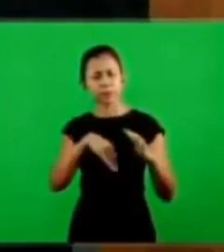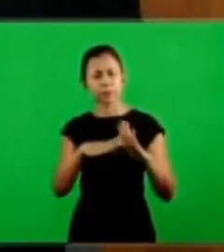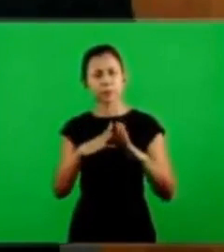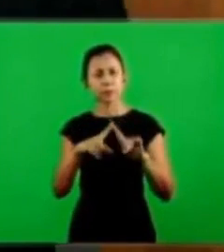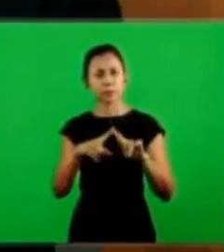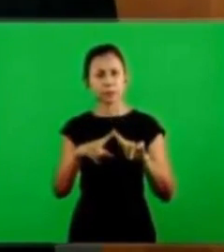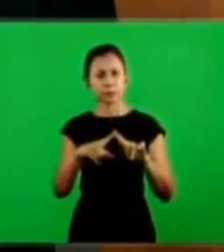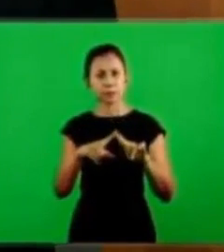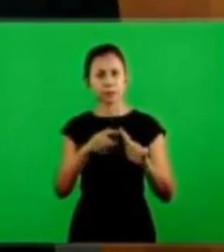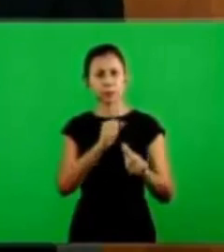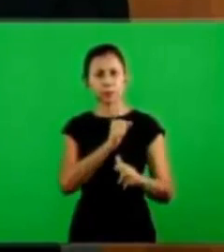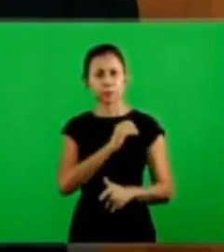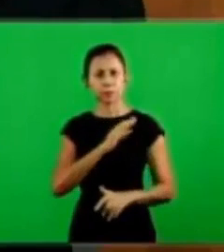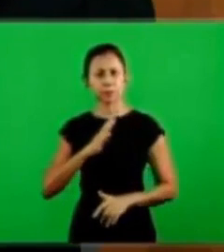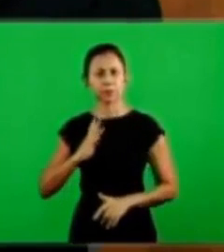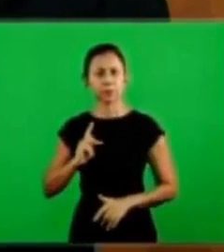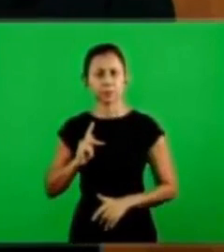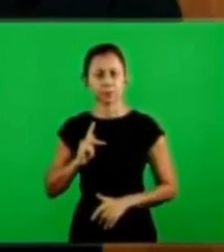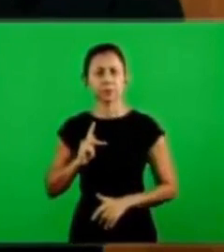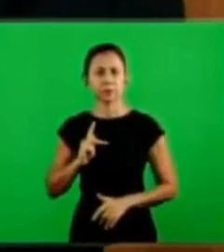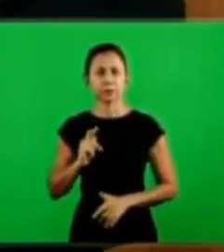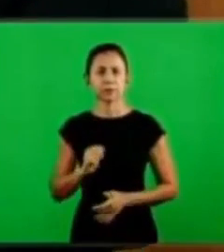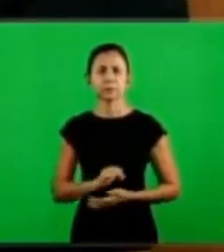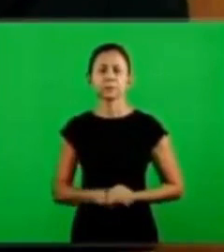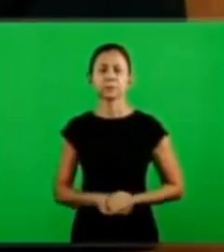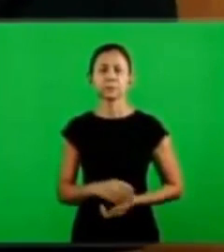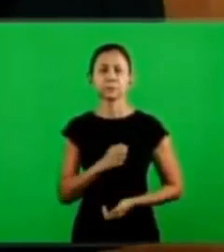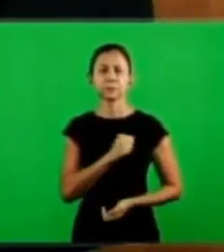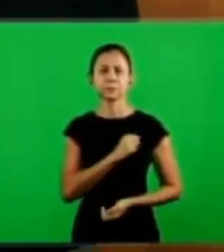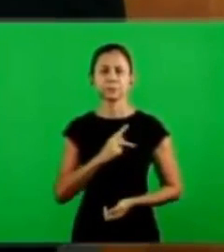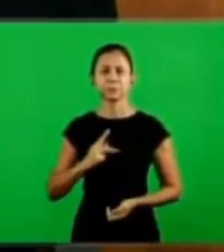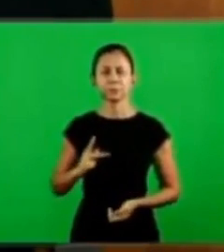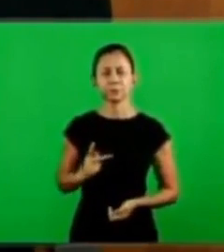the four topics, four main